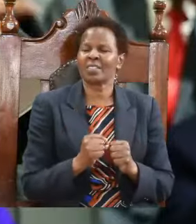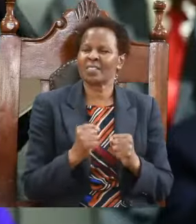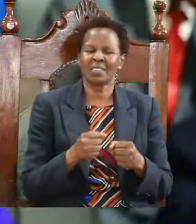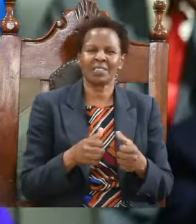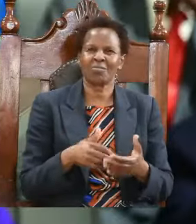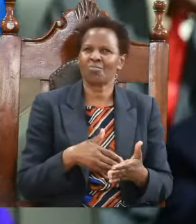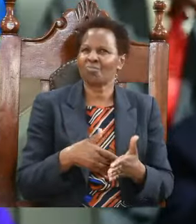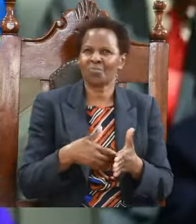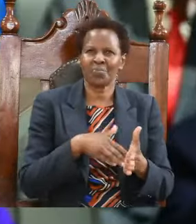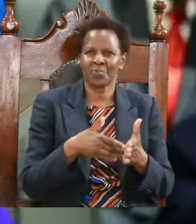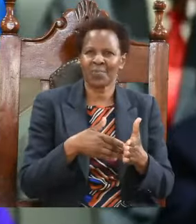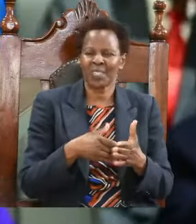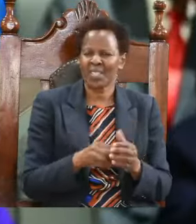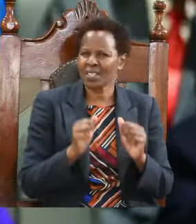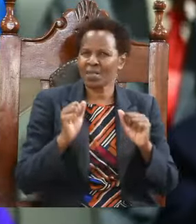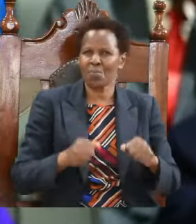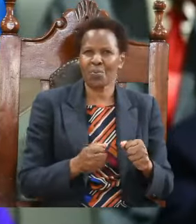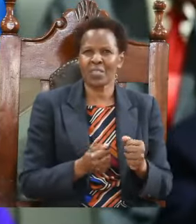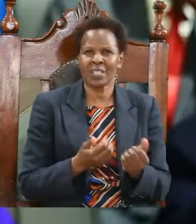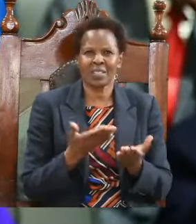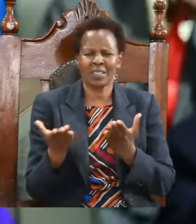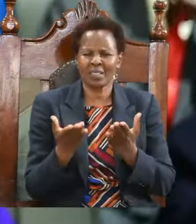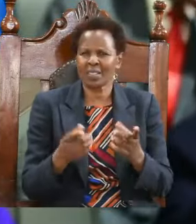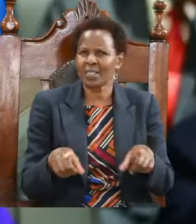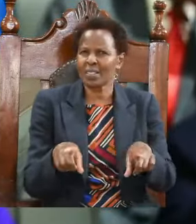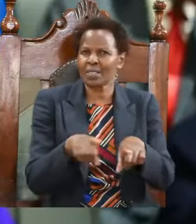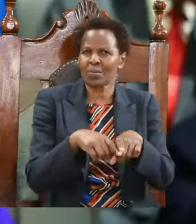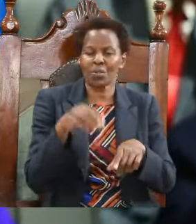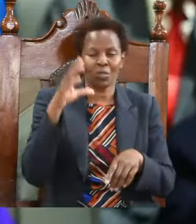able. I cannot serve like Moses.